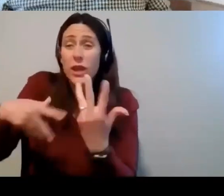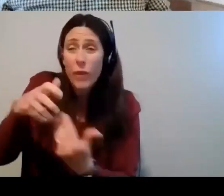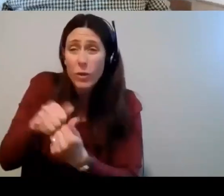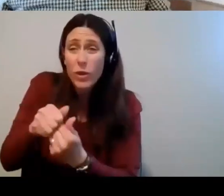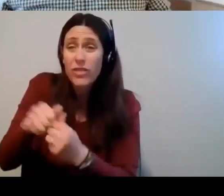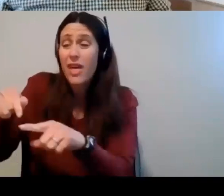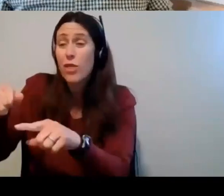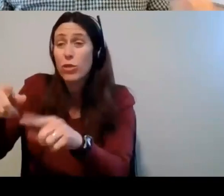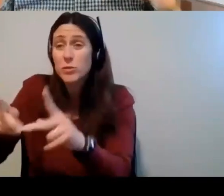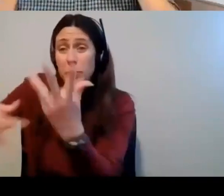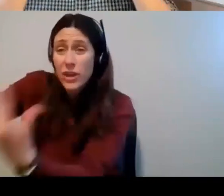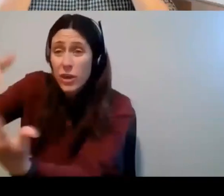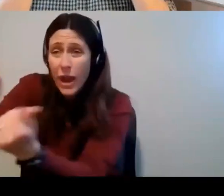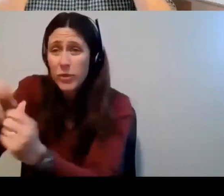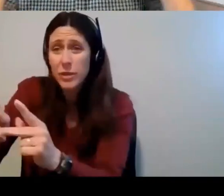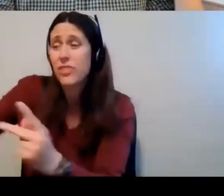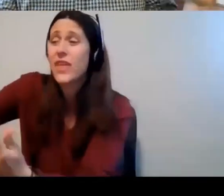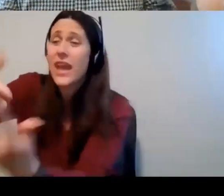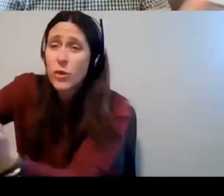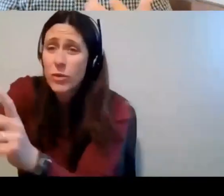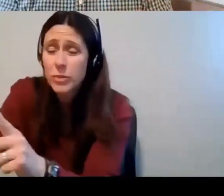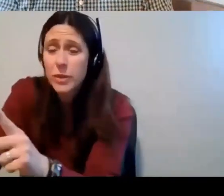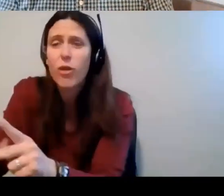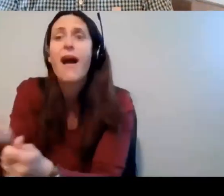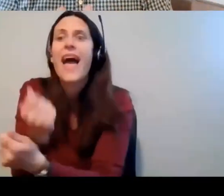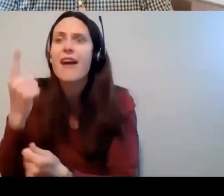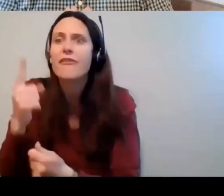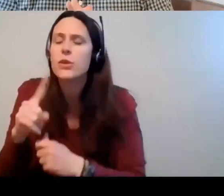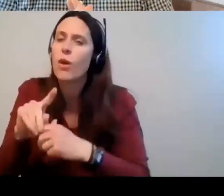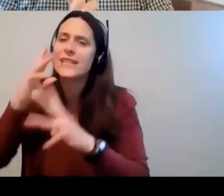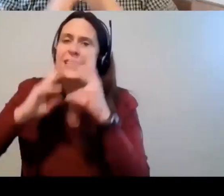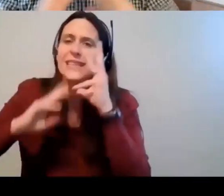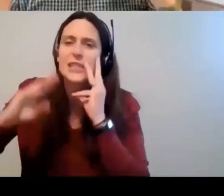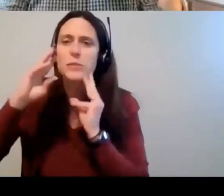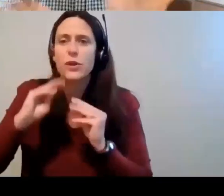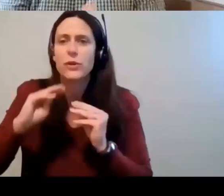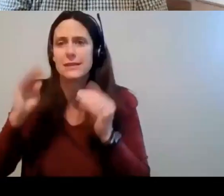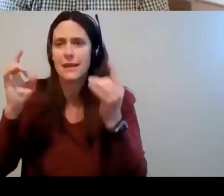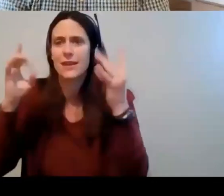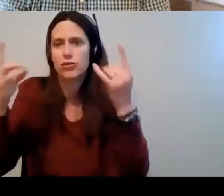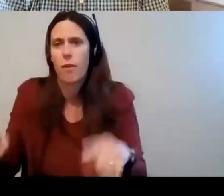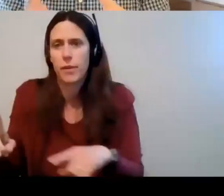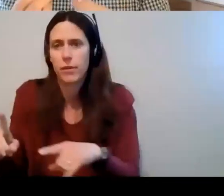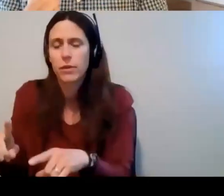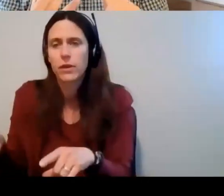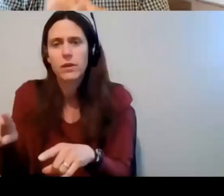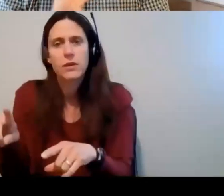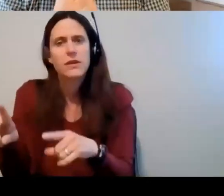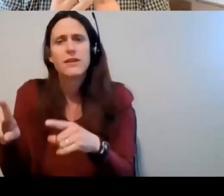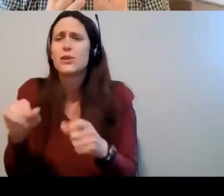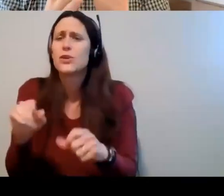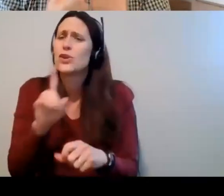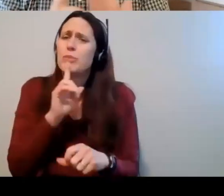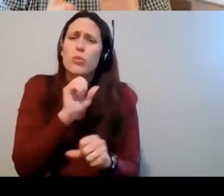them stress right now. And so to think about the reach of that impact in all of our social circles, whether it's work